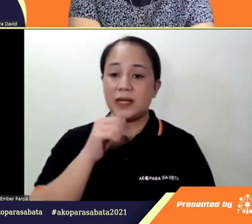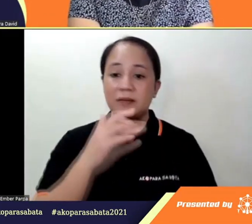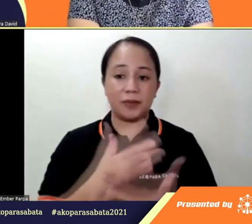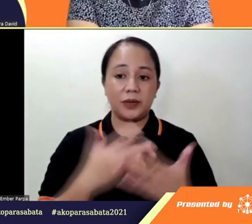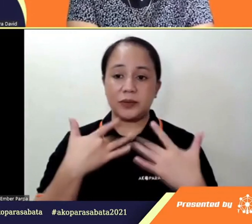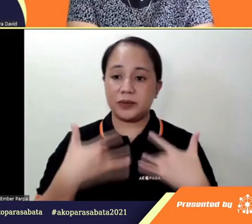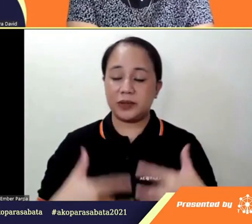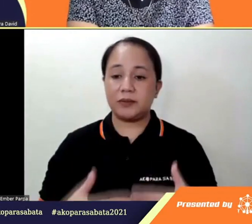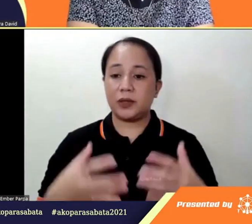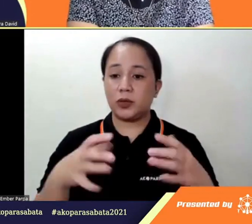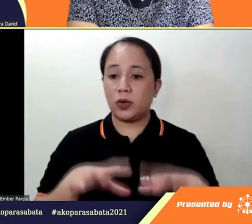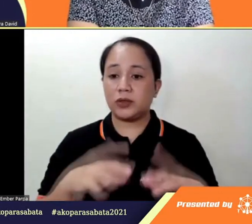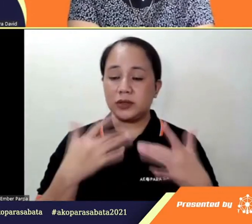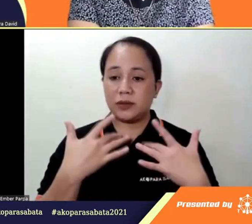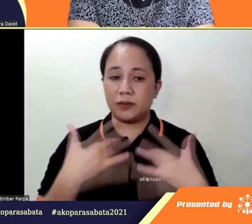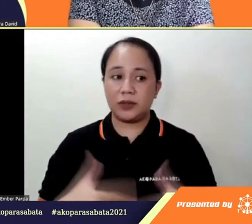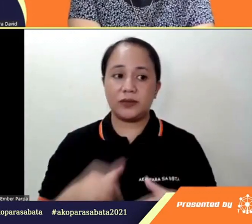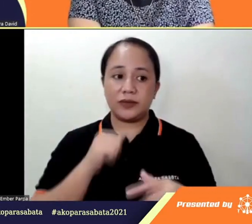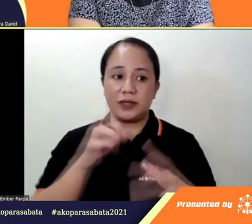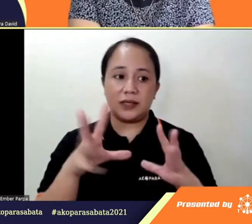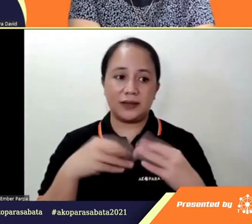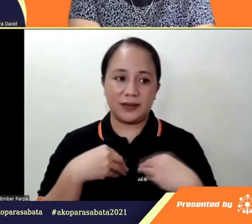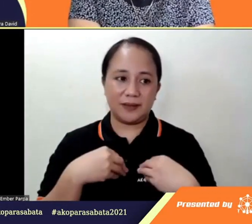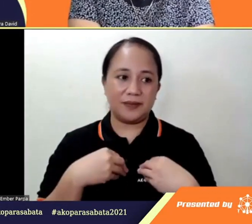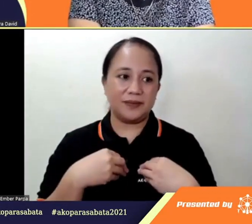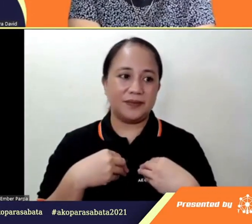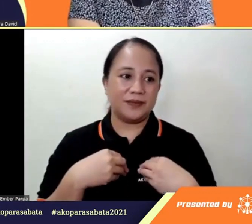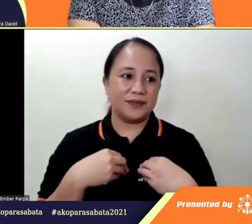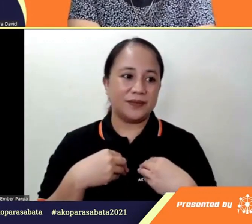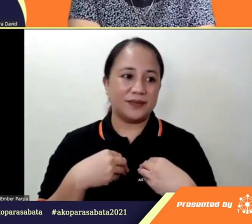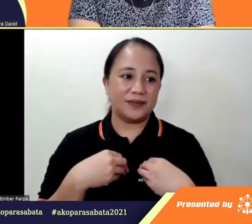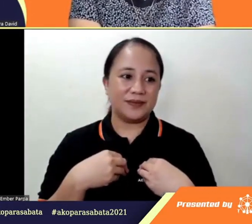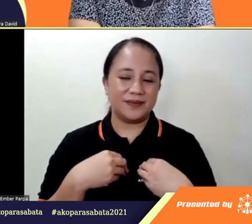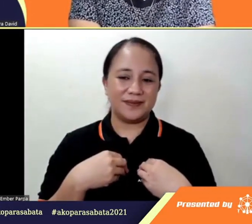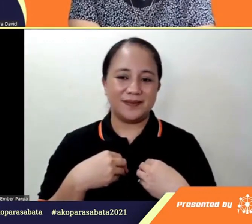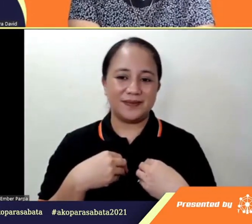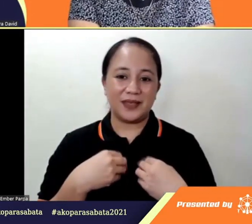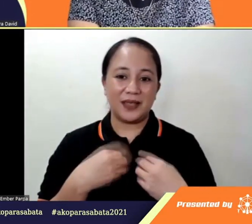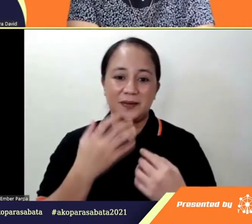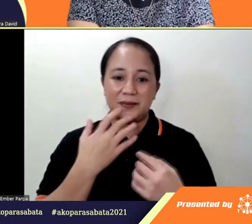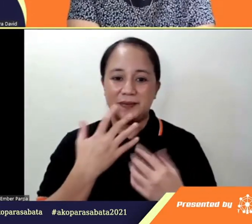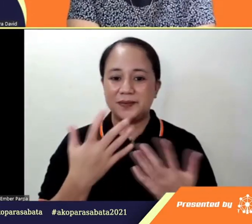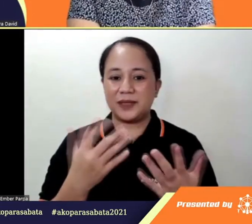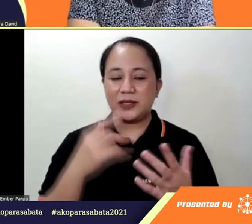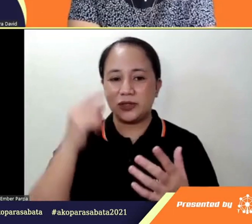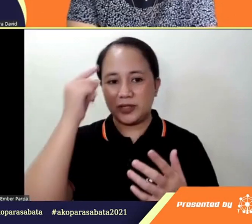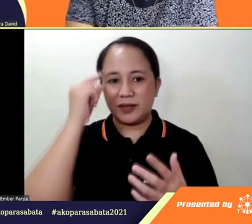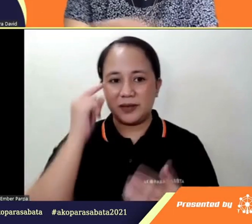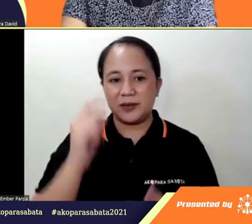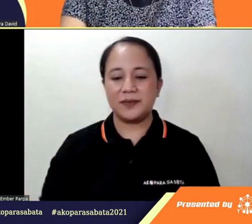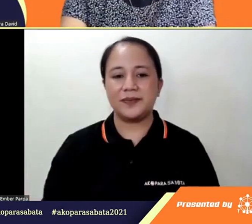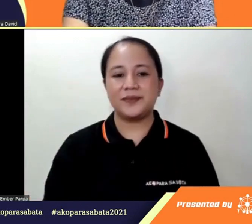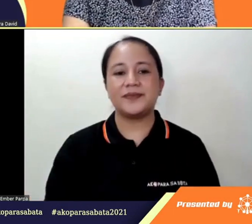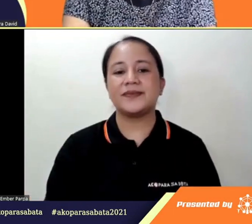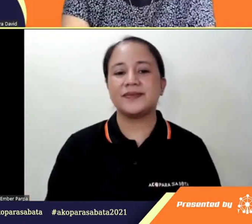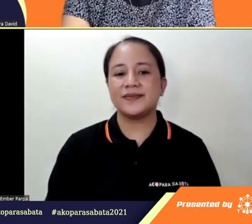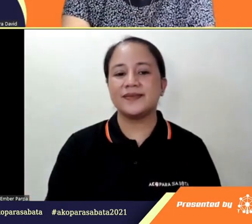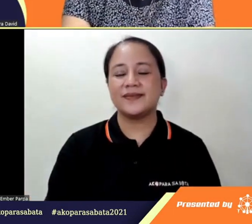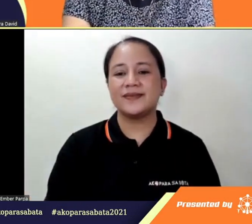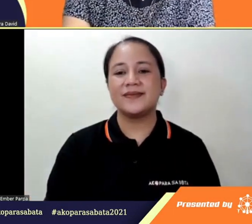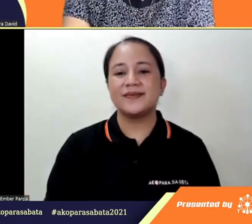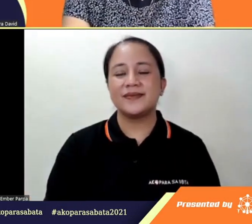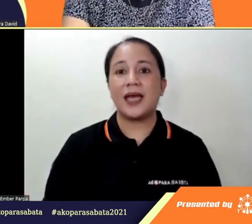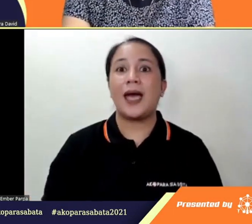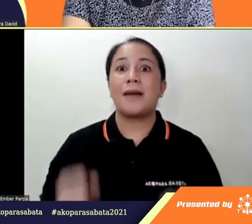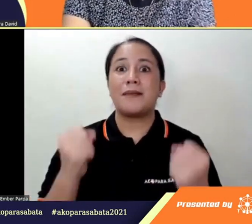might cause depression if you don't accept your child's preferred gender. Anyway, yeah. oo, ang dami